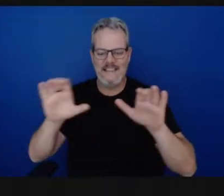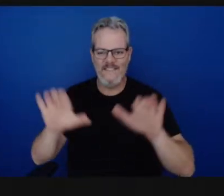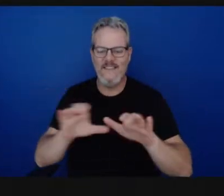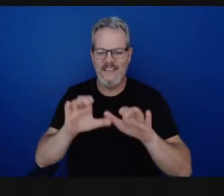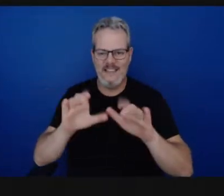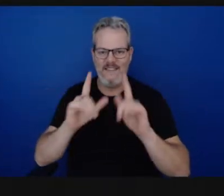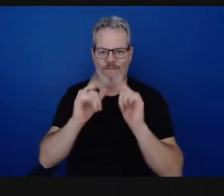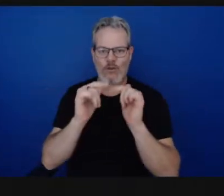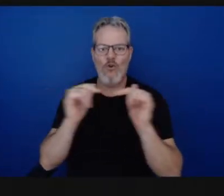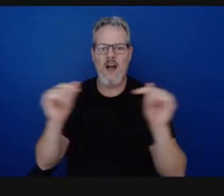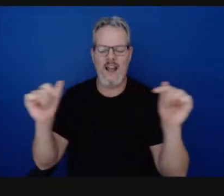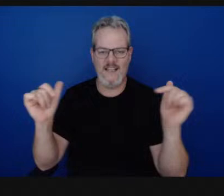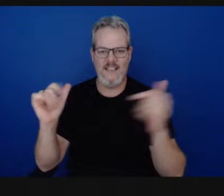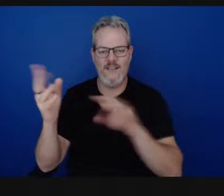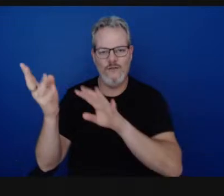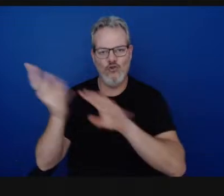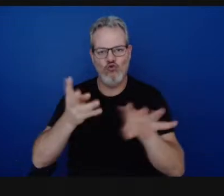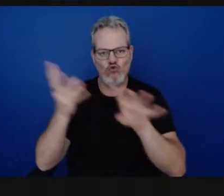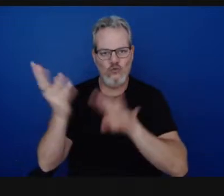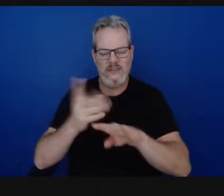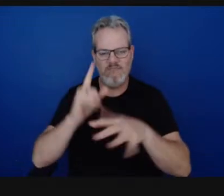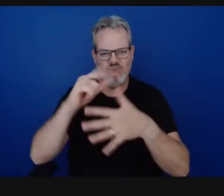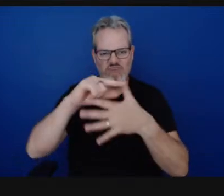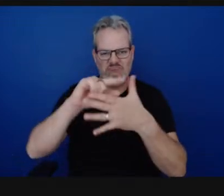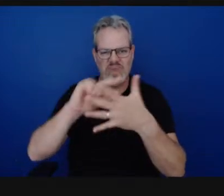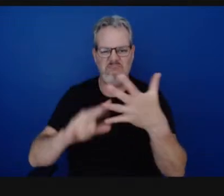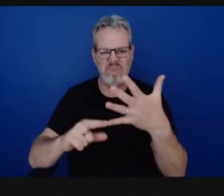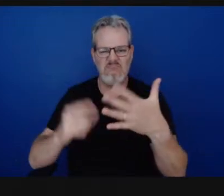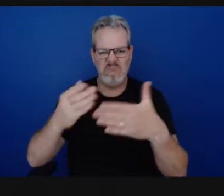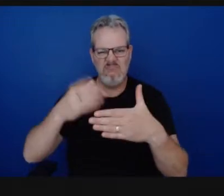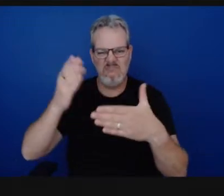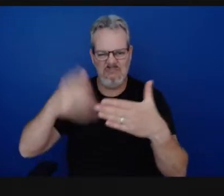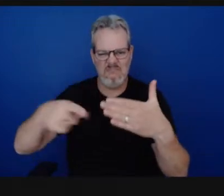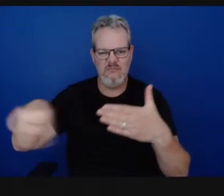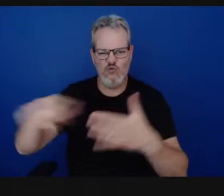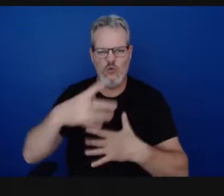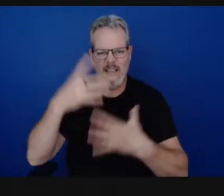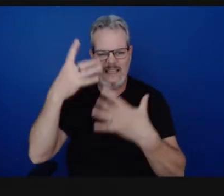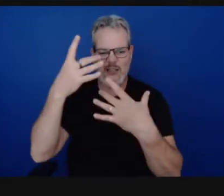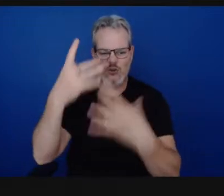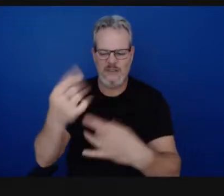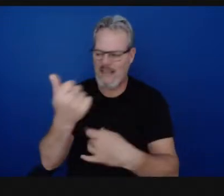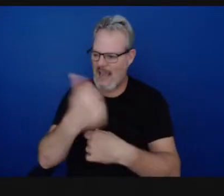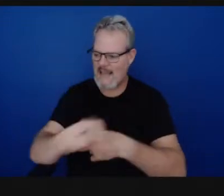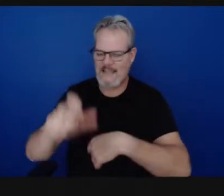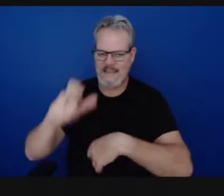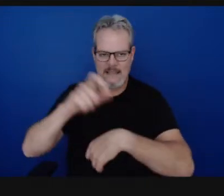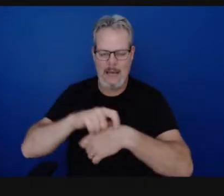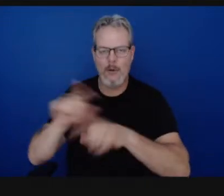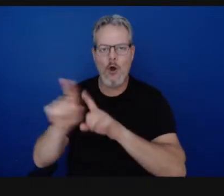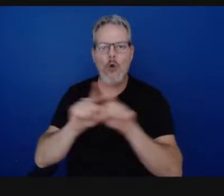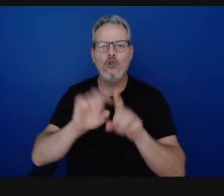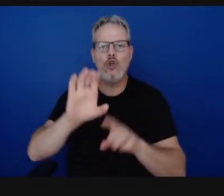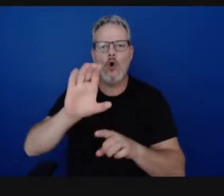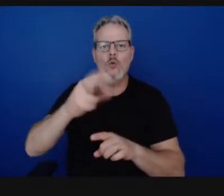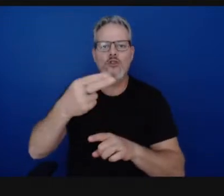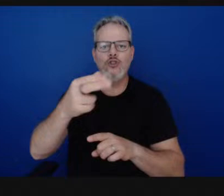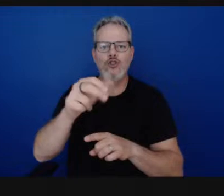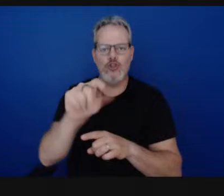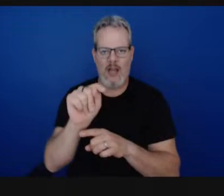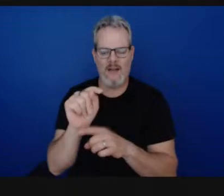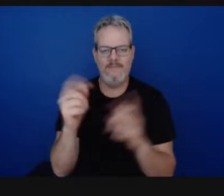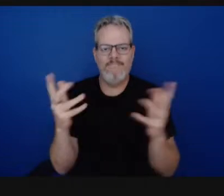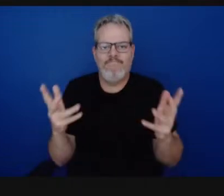and all the different stuff that you might be interested in at any given time, and also the chat and stuff like that. So definitely check out